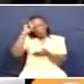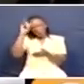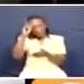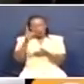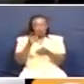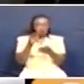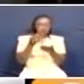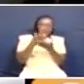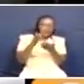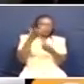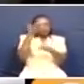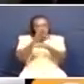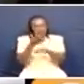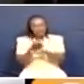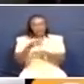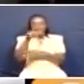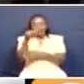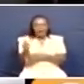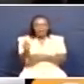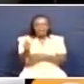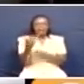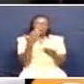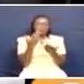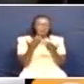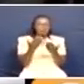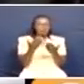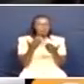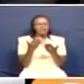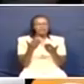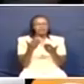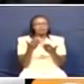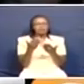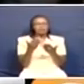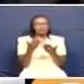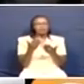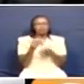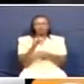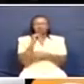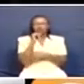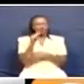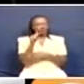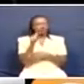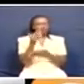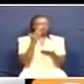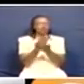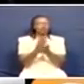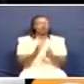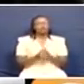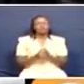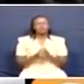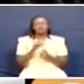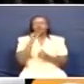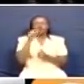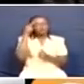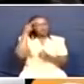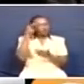they were forms which in one way or another were not authentic, and they were not the forms that were